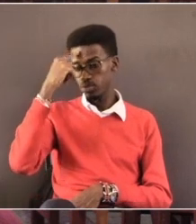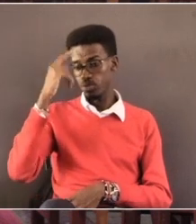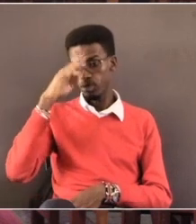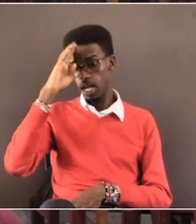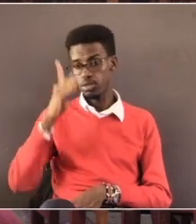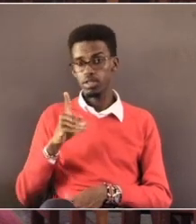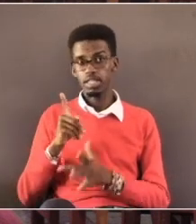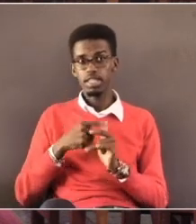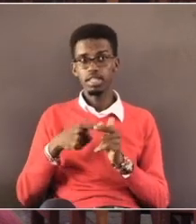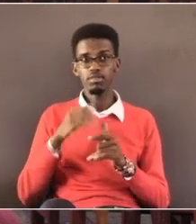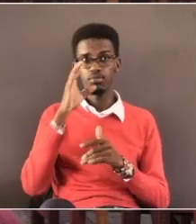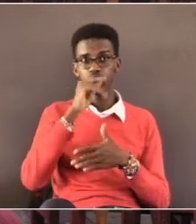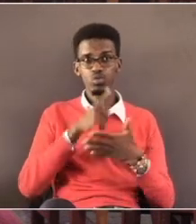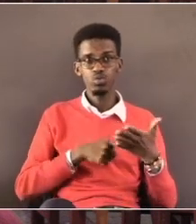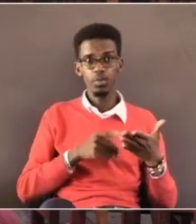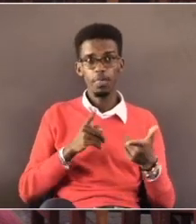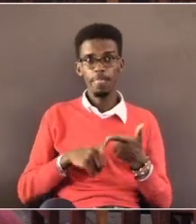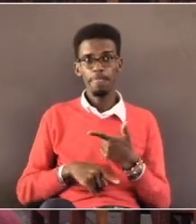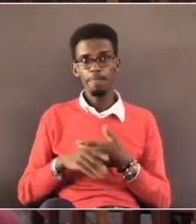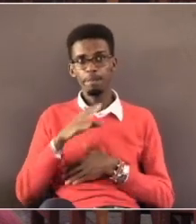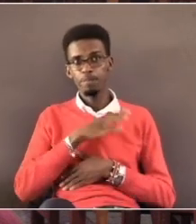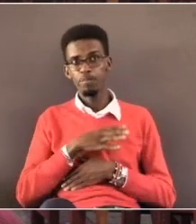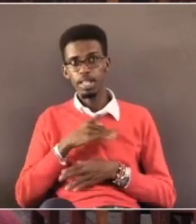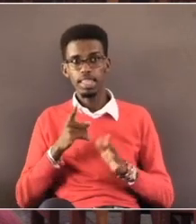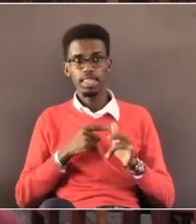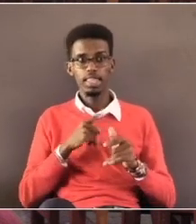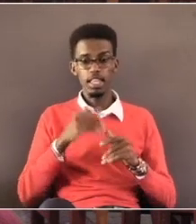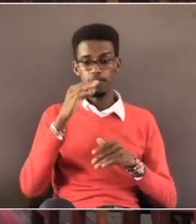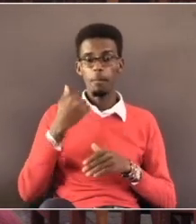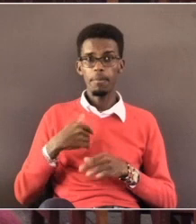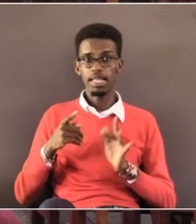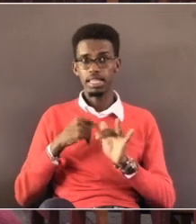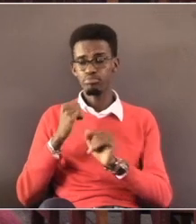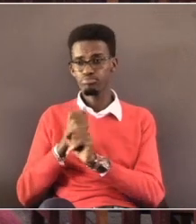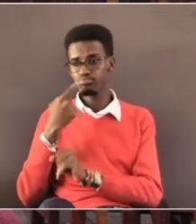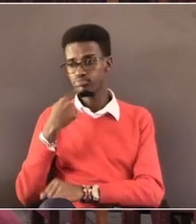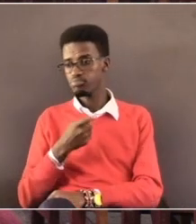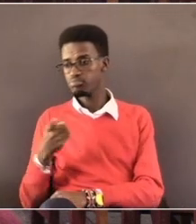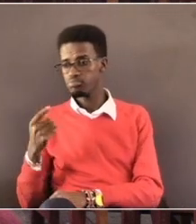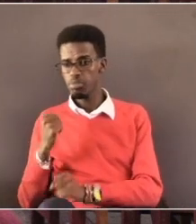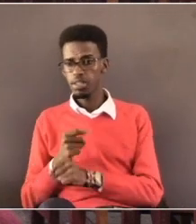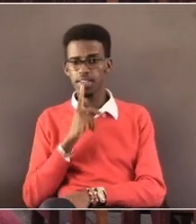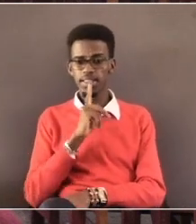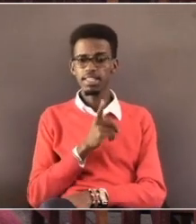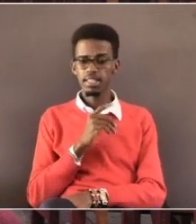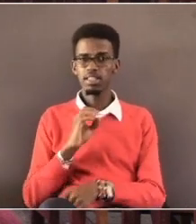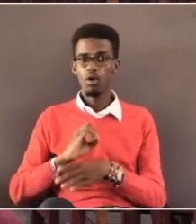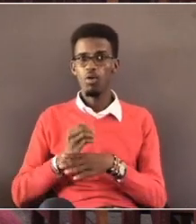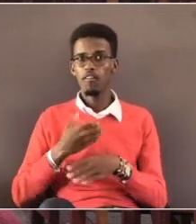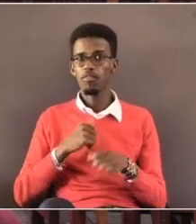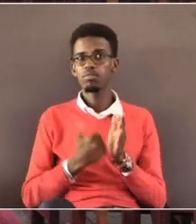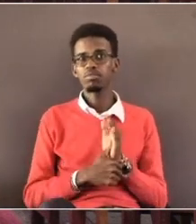it's because of your lack of etiquette, it's because of, if someone is criticizing you, if there is